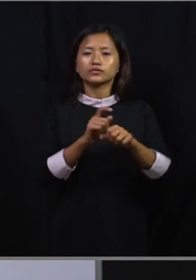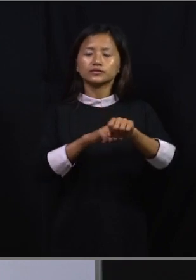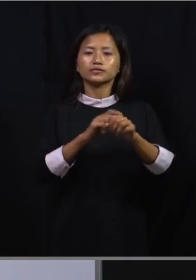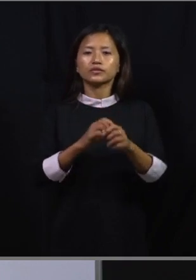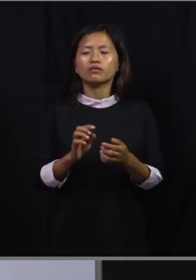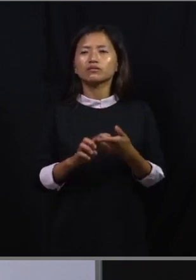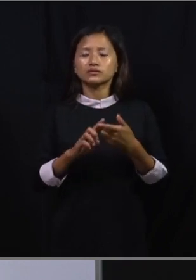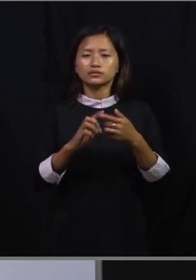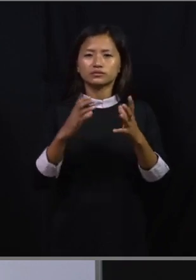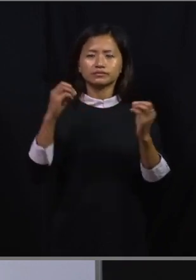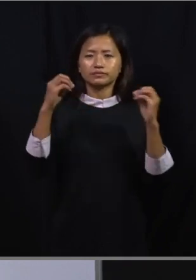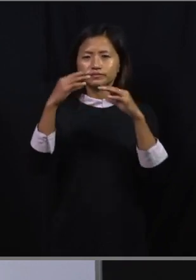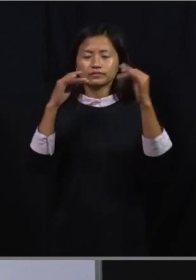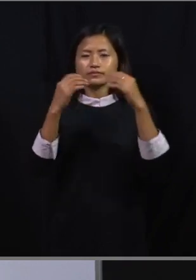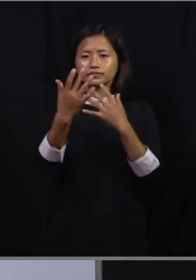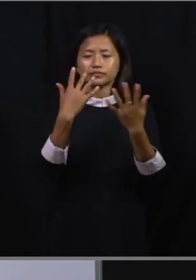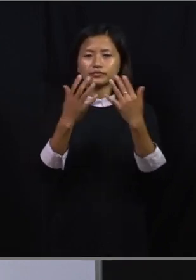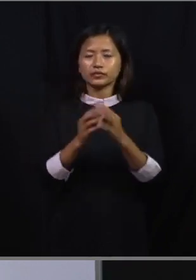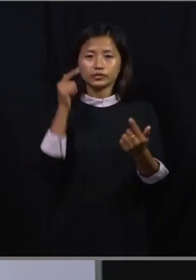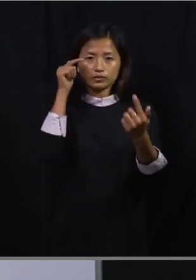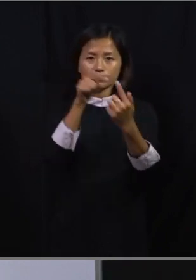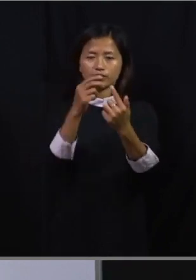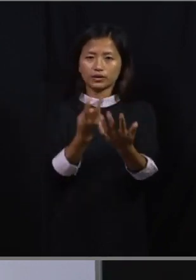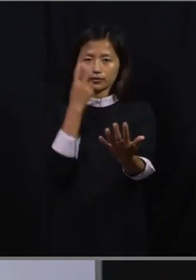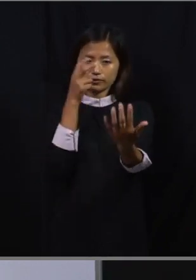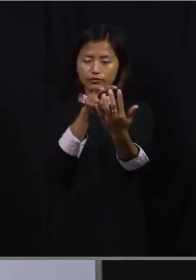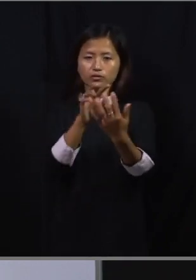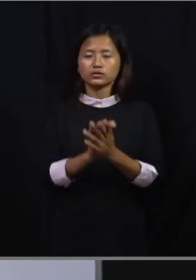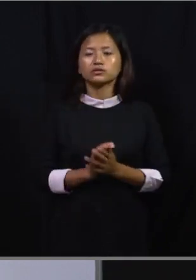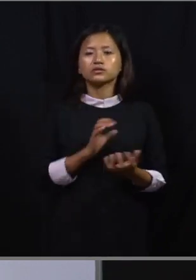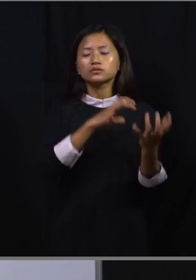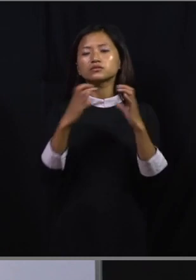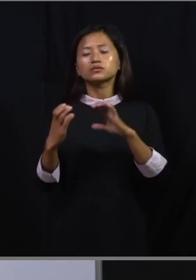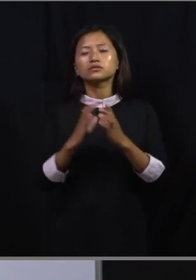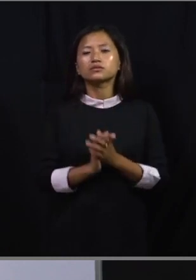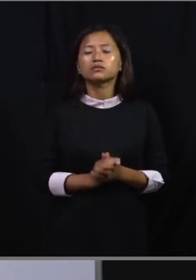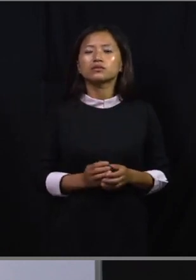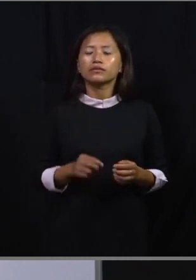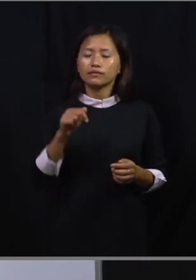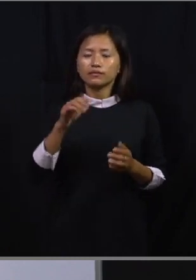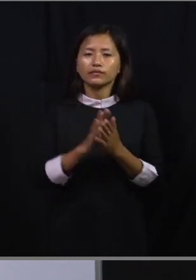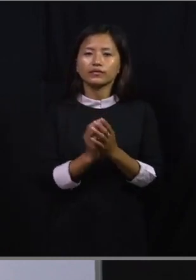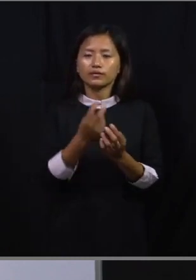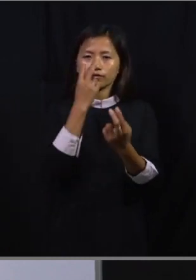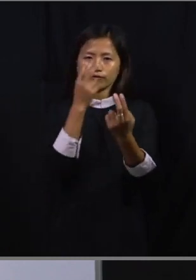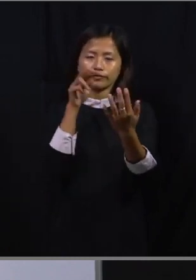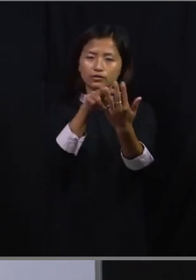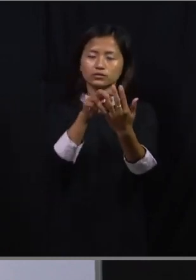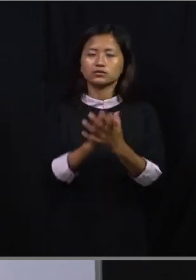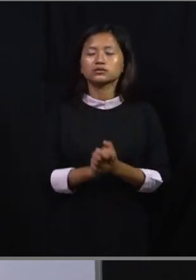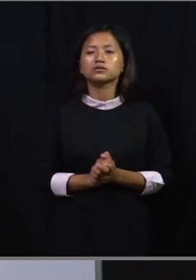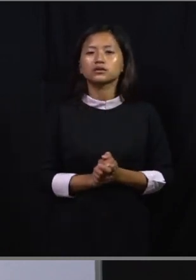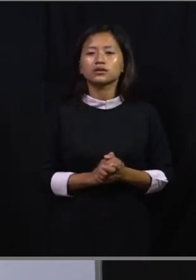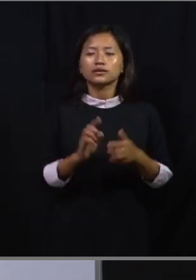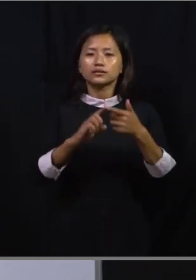of the environment, their aim also, or their focus also, it changed. That is, now they are more focused on the economy of